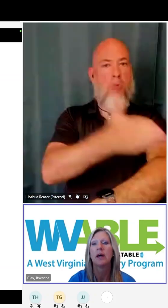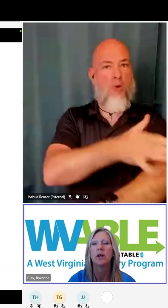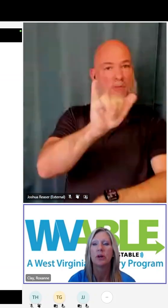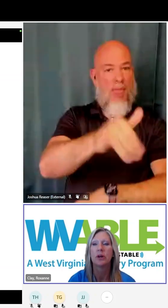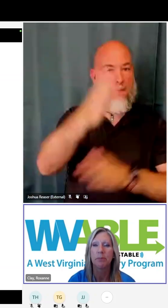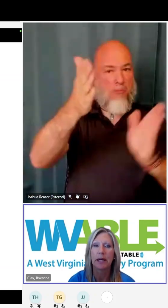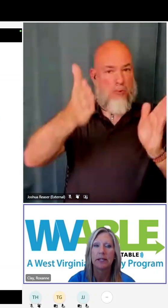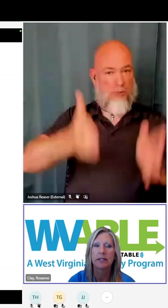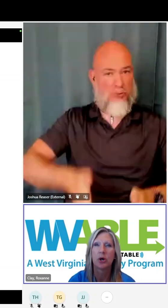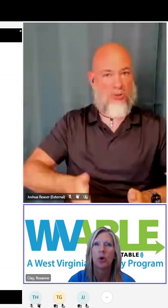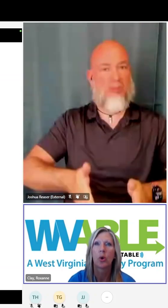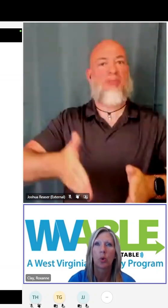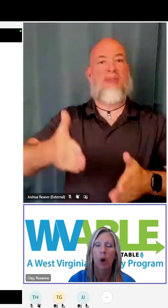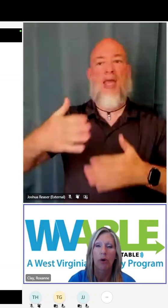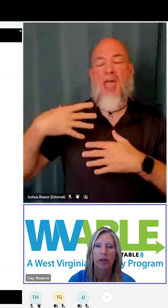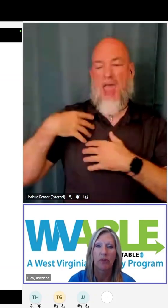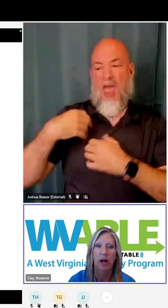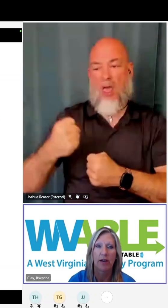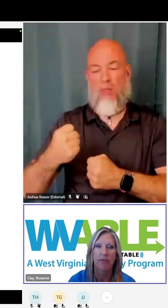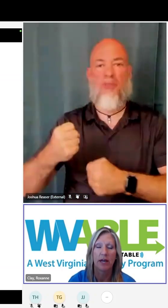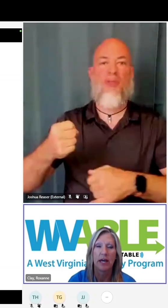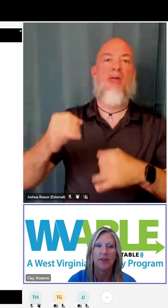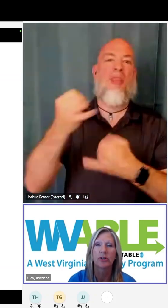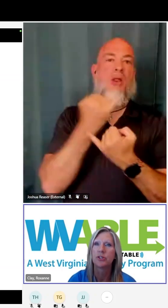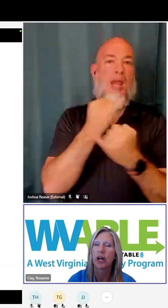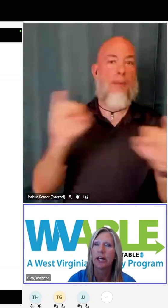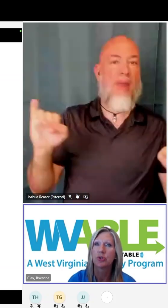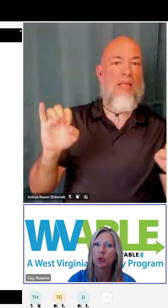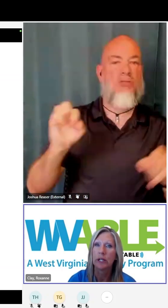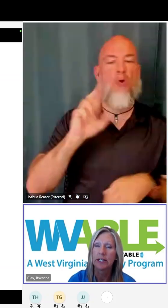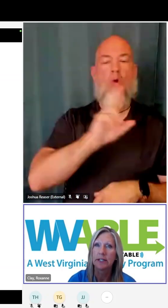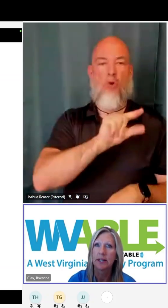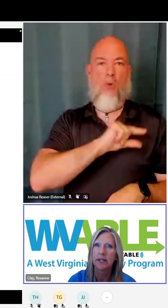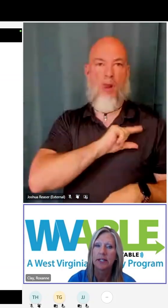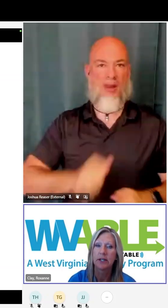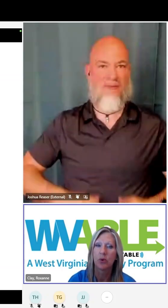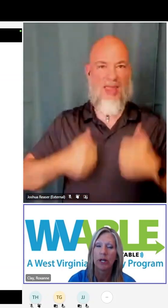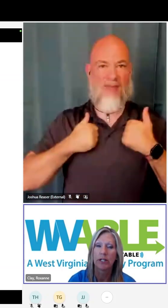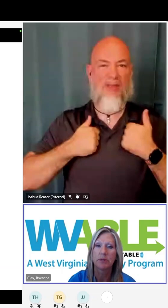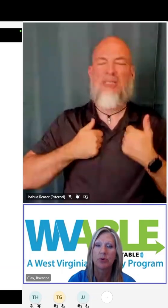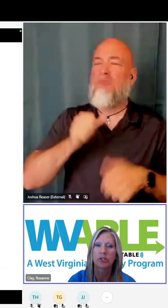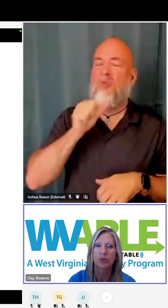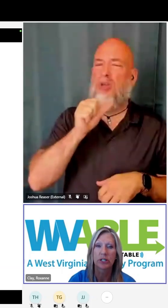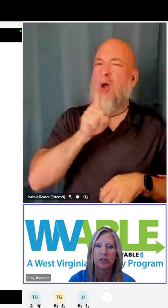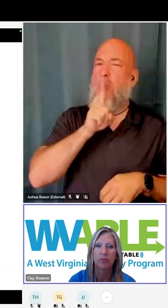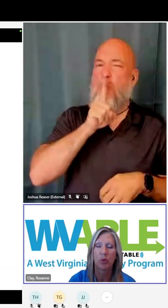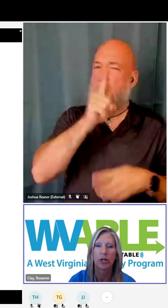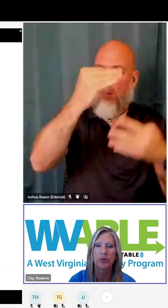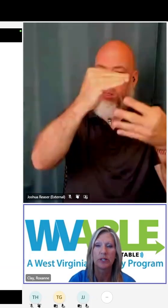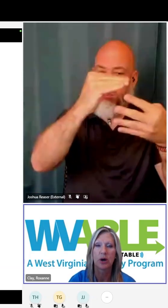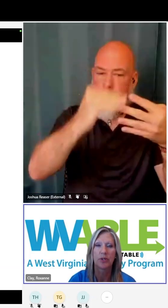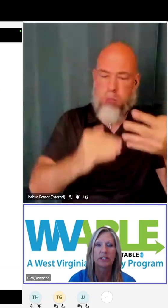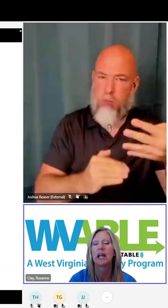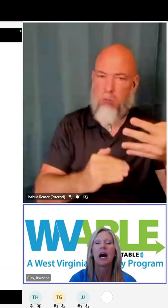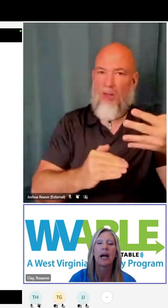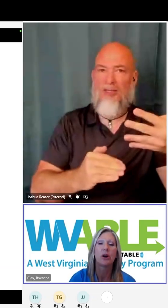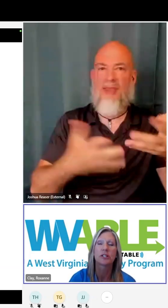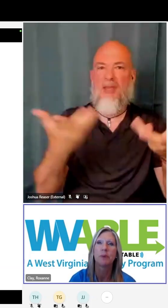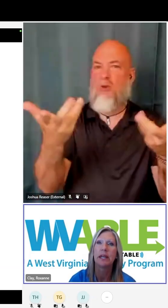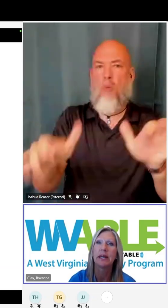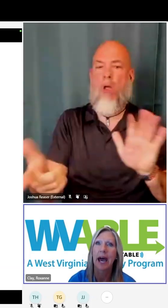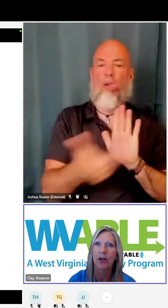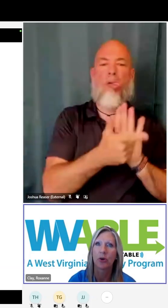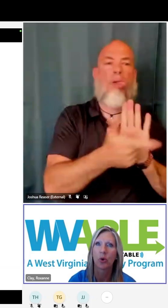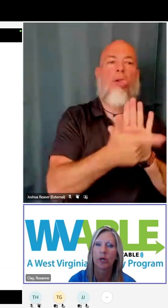health, their independence, or quality of life. There is not a true list. They didn't want it to be restrictive, but what you see on the slide